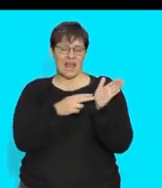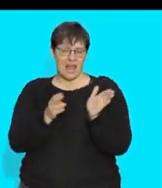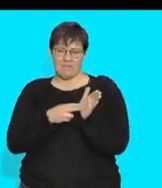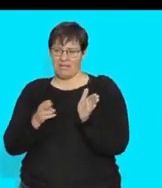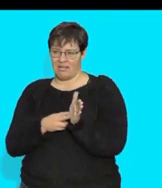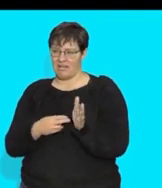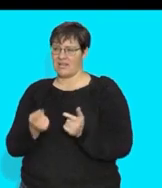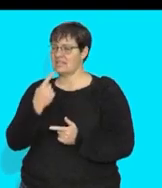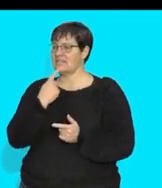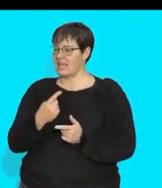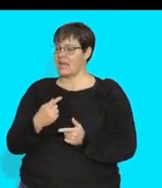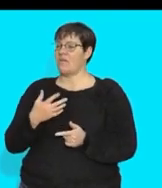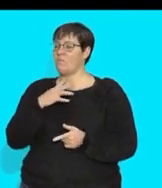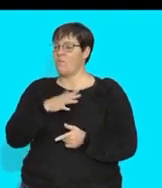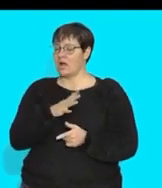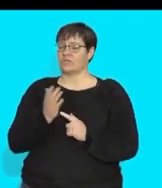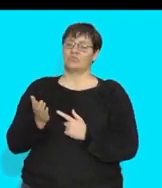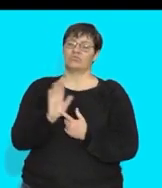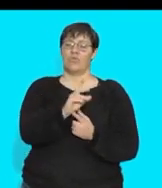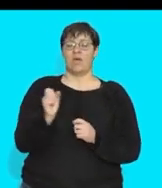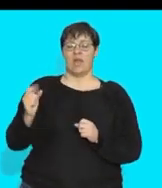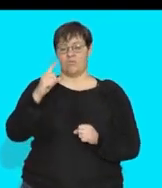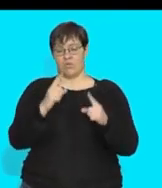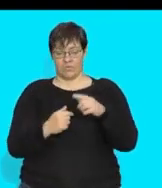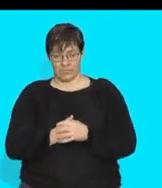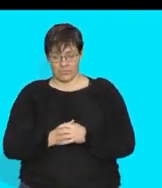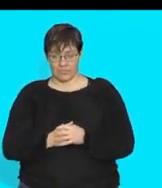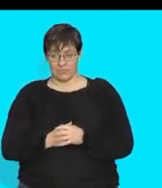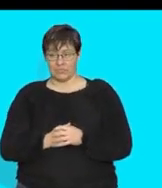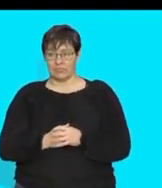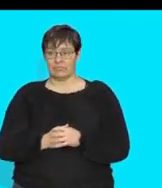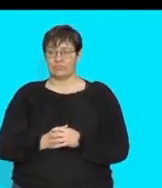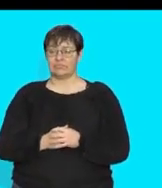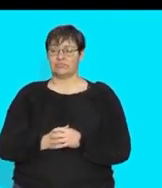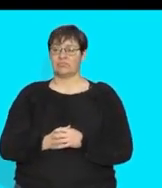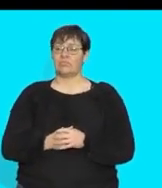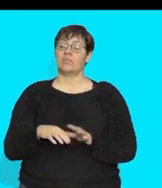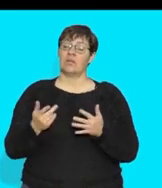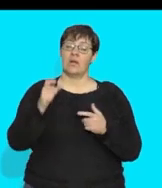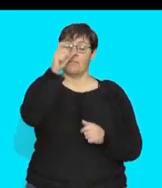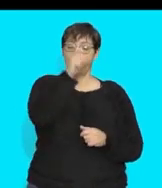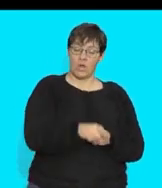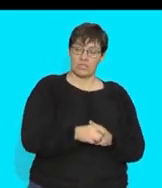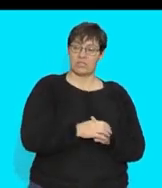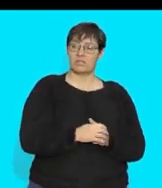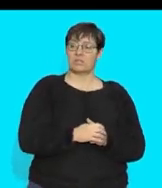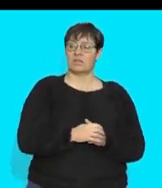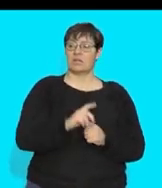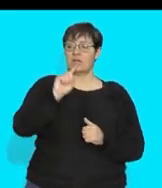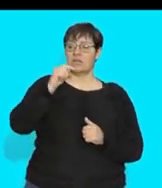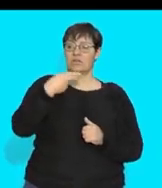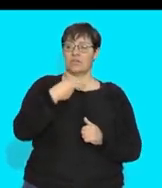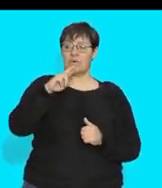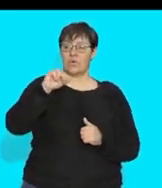and as they said, they wanted you to show the arrows. Okay, another question, a person's thoracic wall is